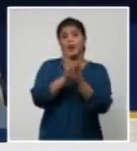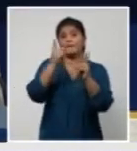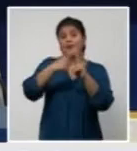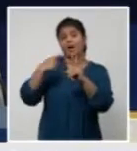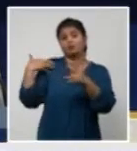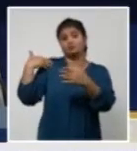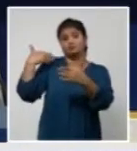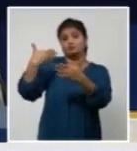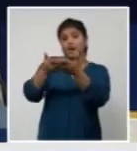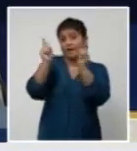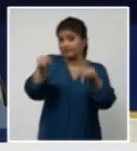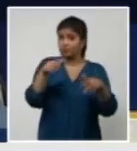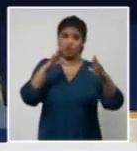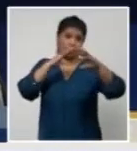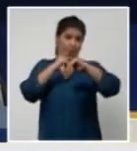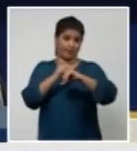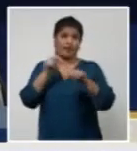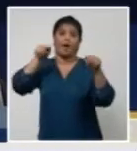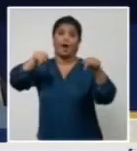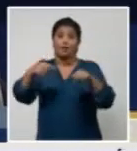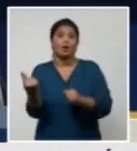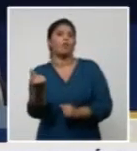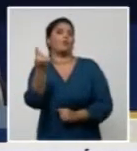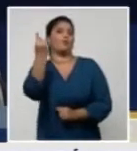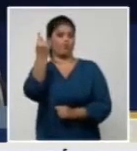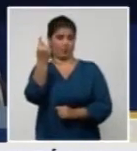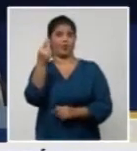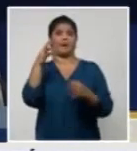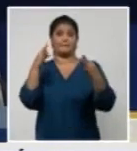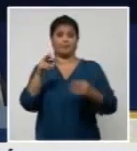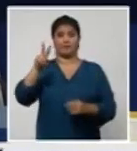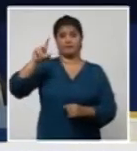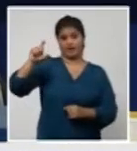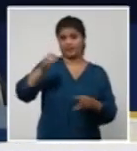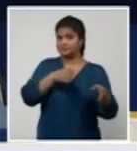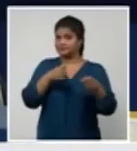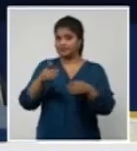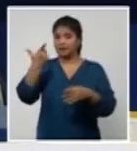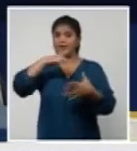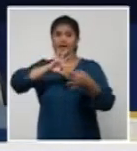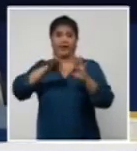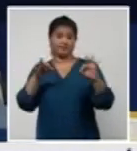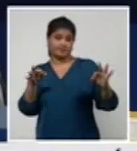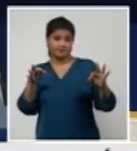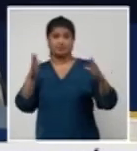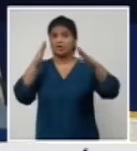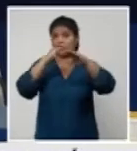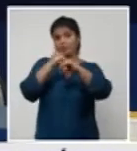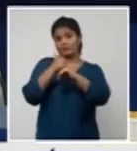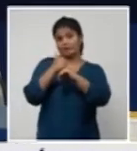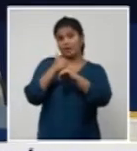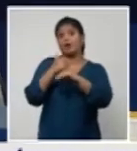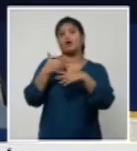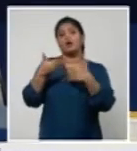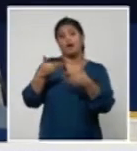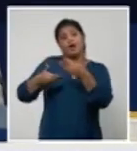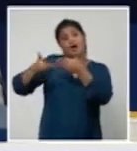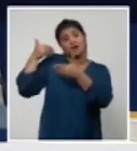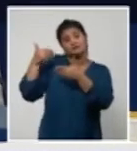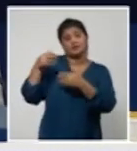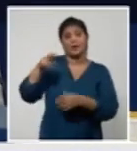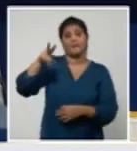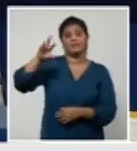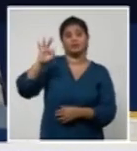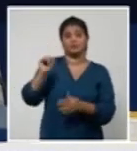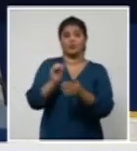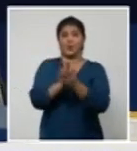Clara is from the municipality of Placetas, where they were tested and the positive diagnosis confirmed. The